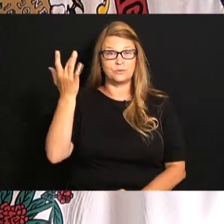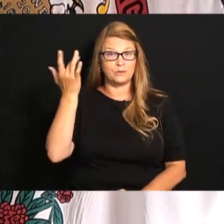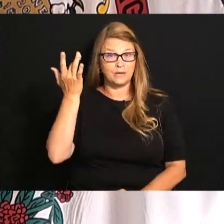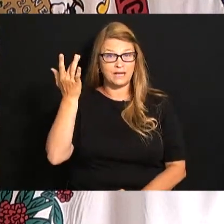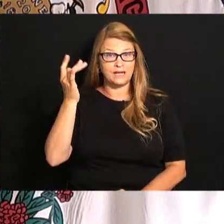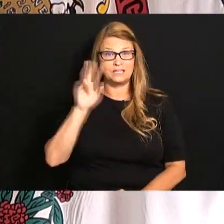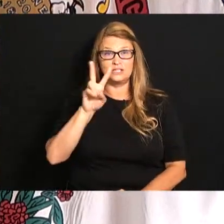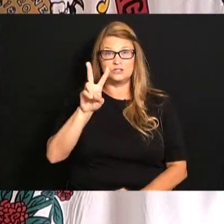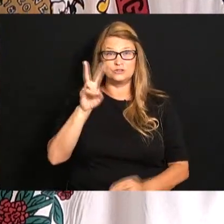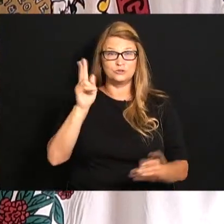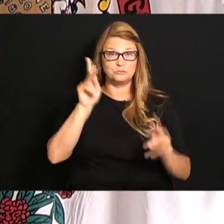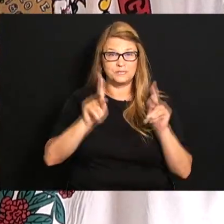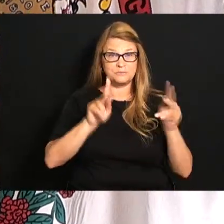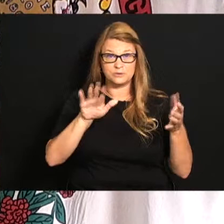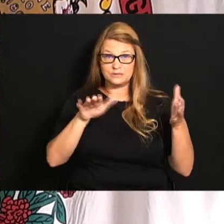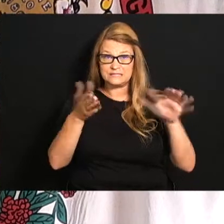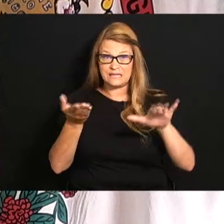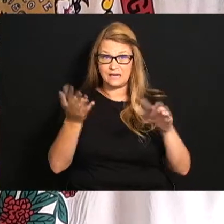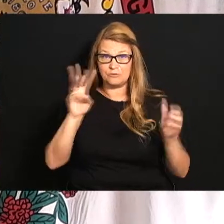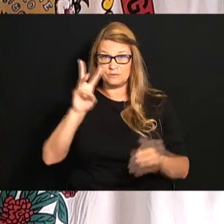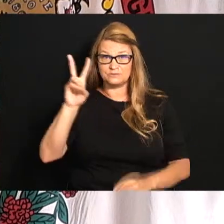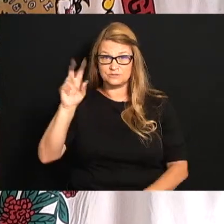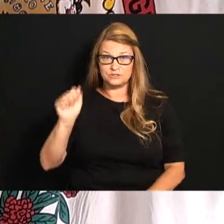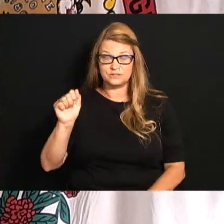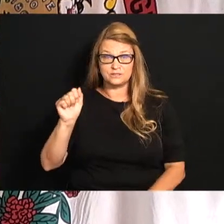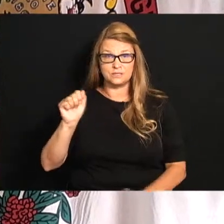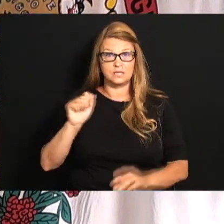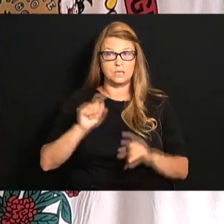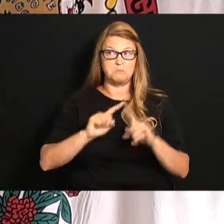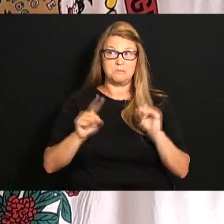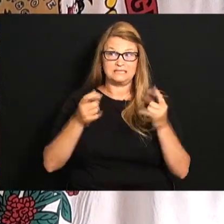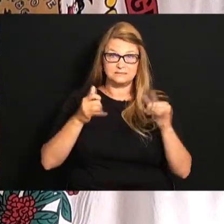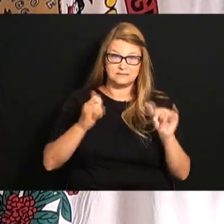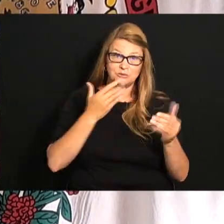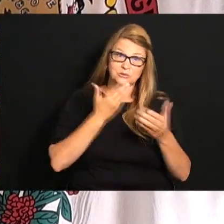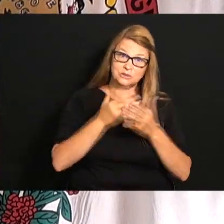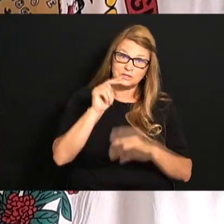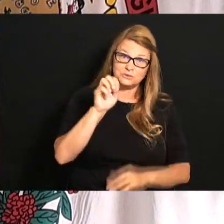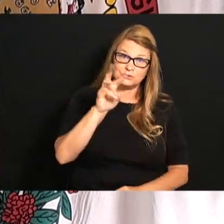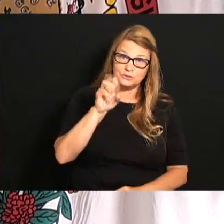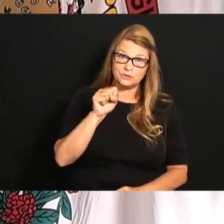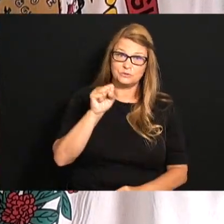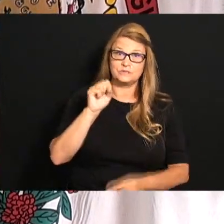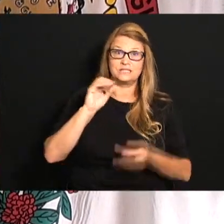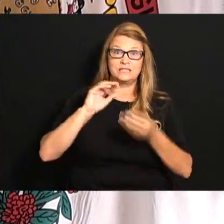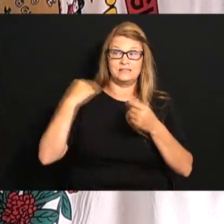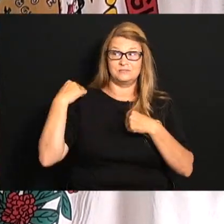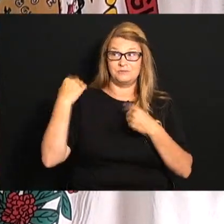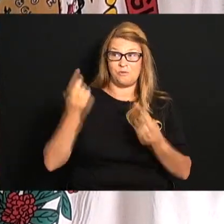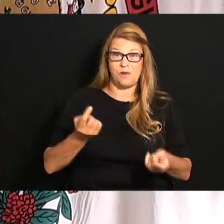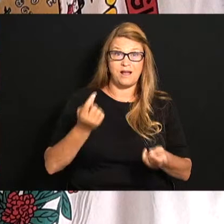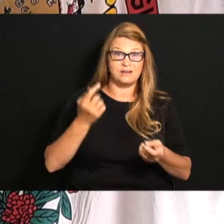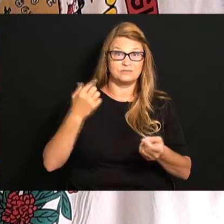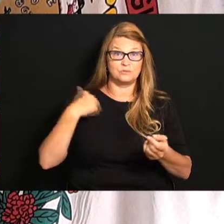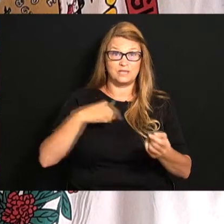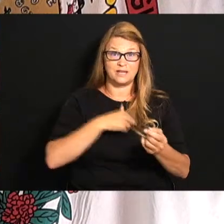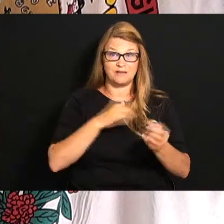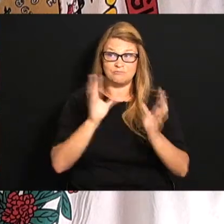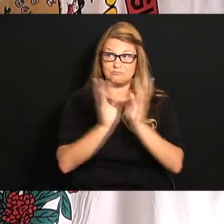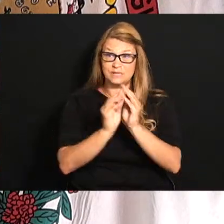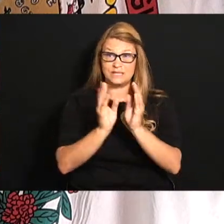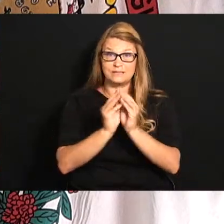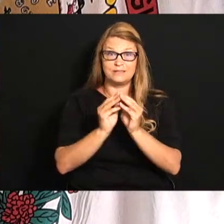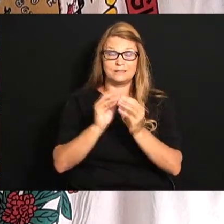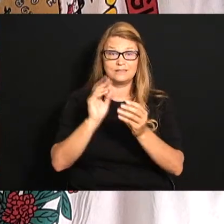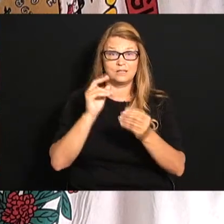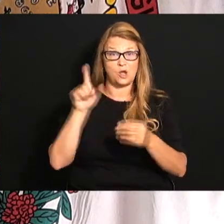more people in West Virginia, but it's great news from the standpoint, it's been a little while since we've had a briefing, and we